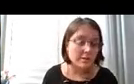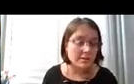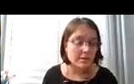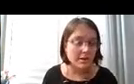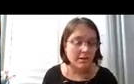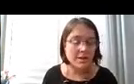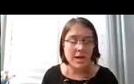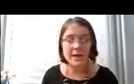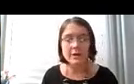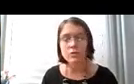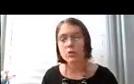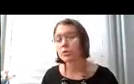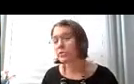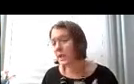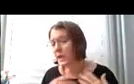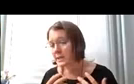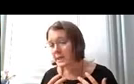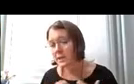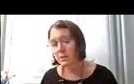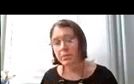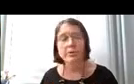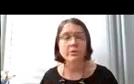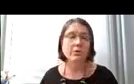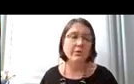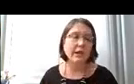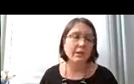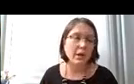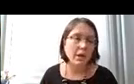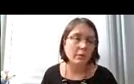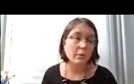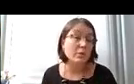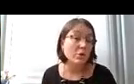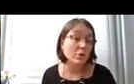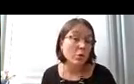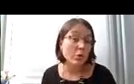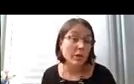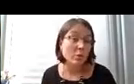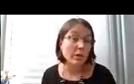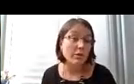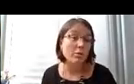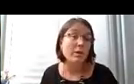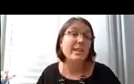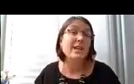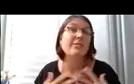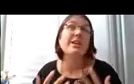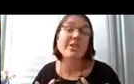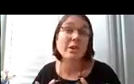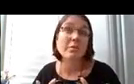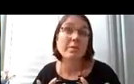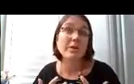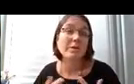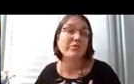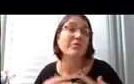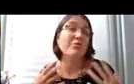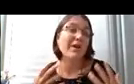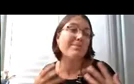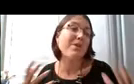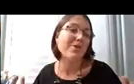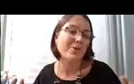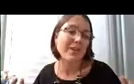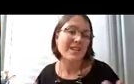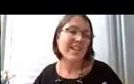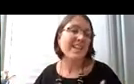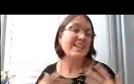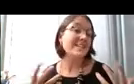of our vacancies are. And of course, as a key component of LMI, we want to ensure that we're gearing our young people up for the